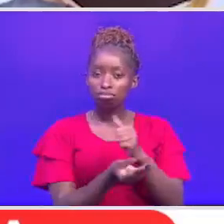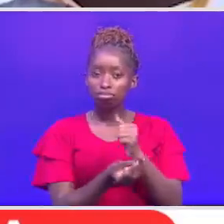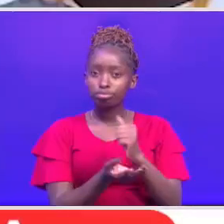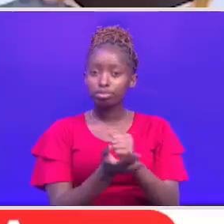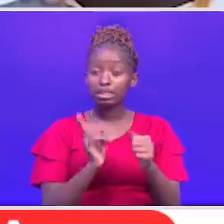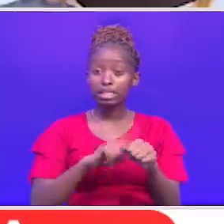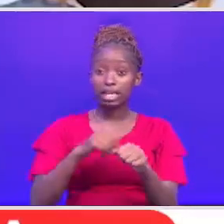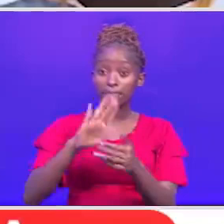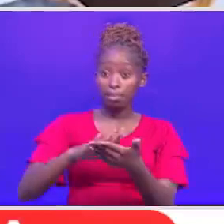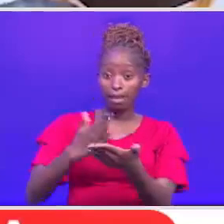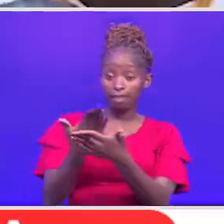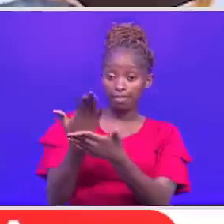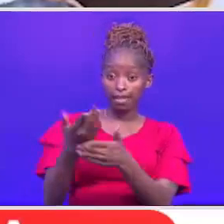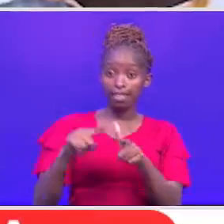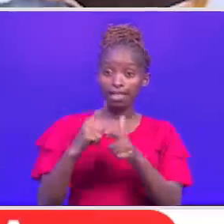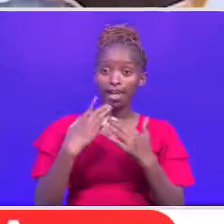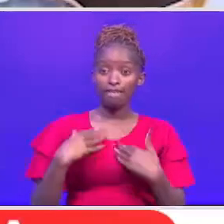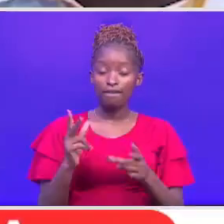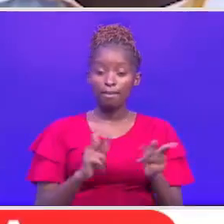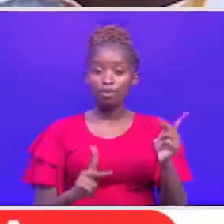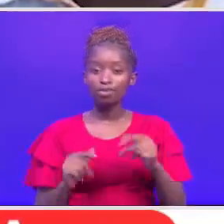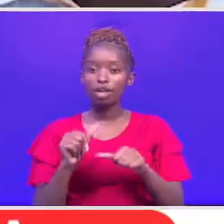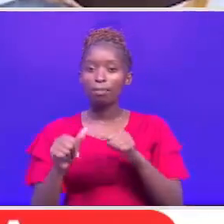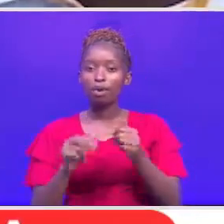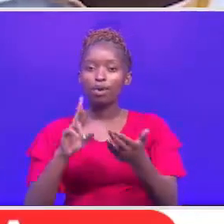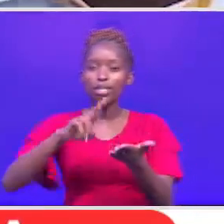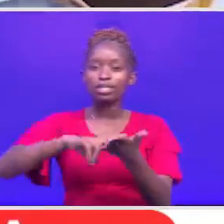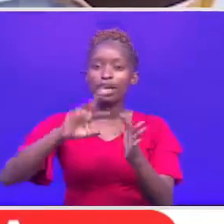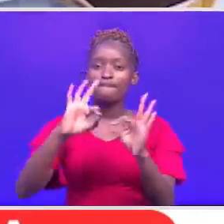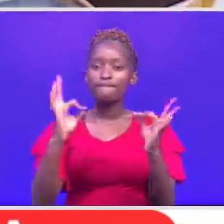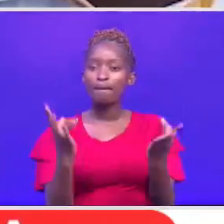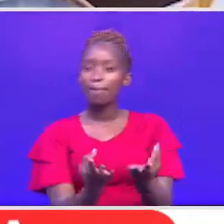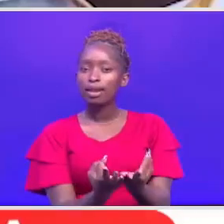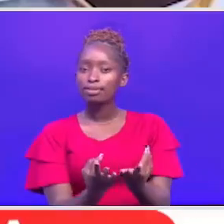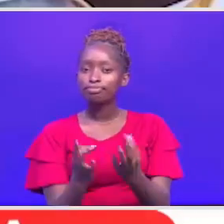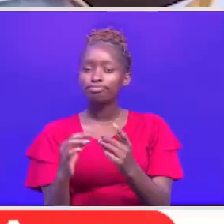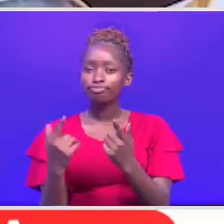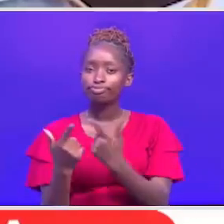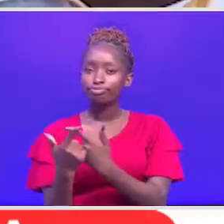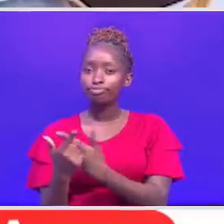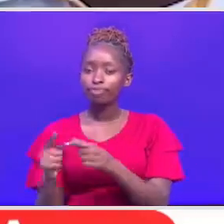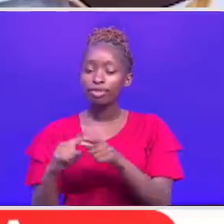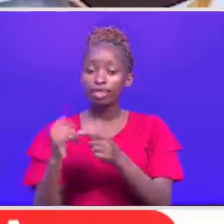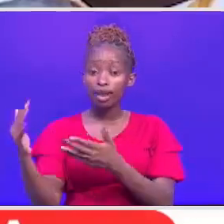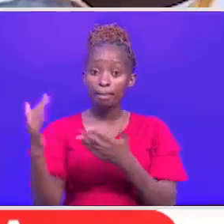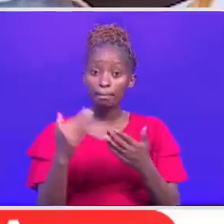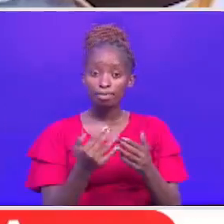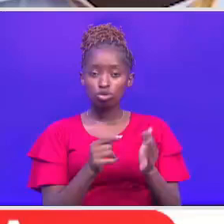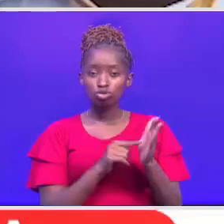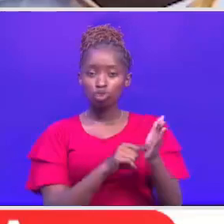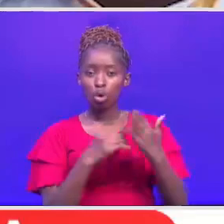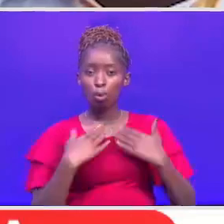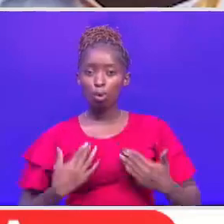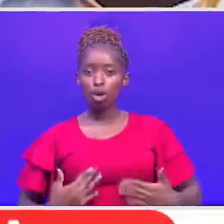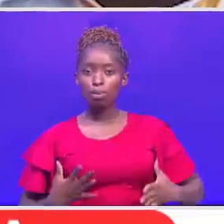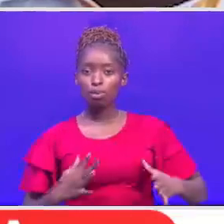they arrived. There was a process of registration of the families, and then they were brought and they were shown their bodies.